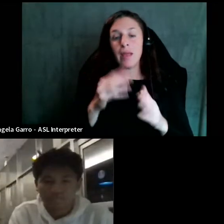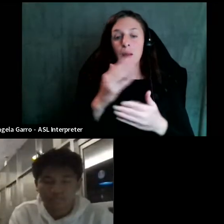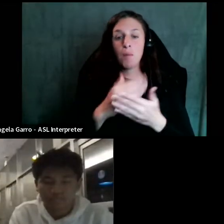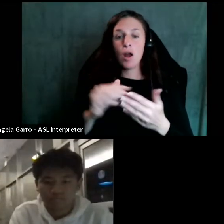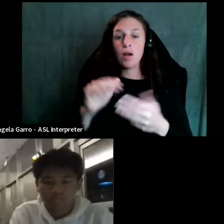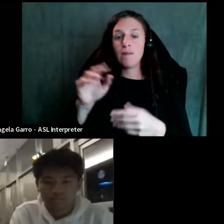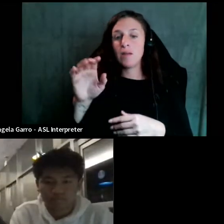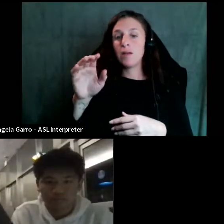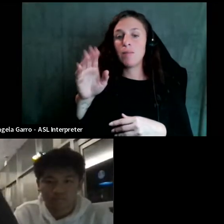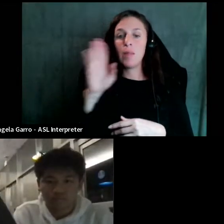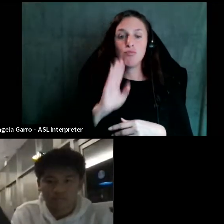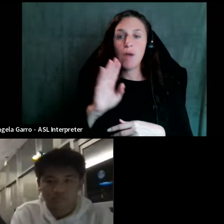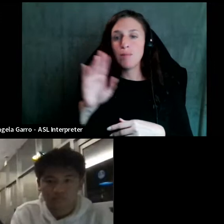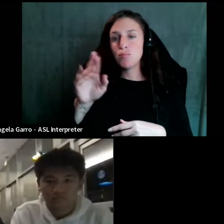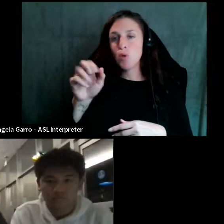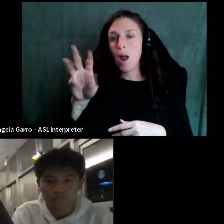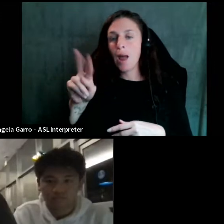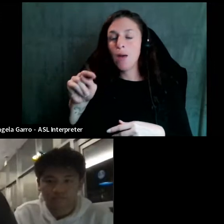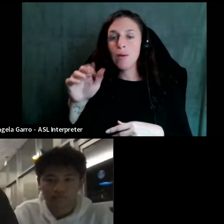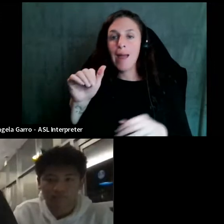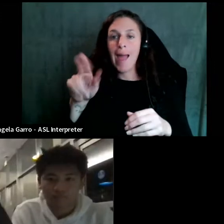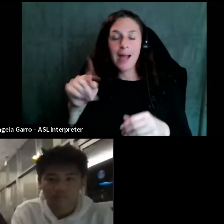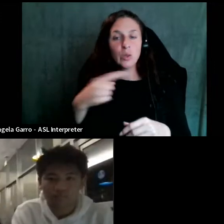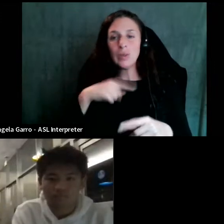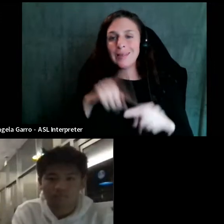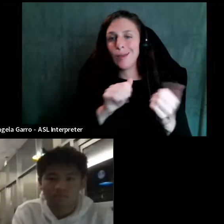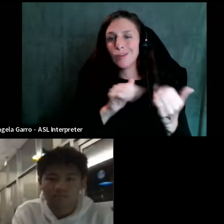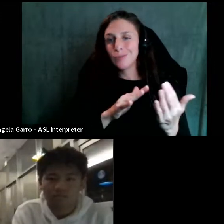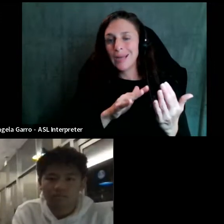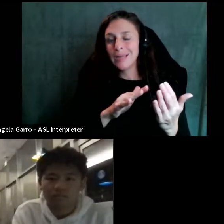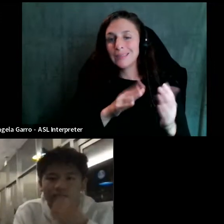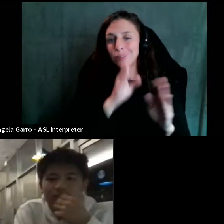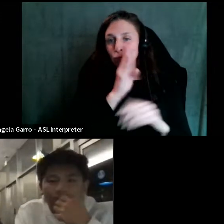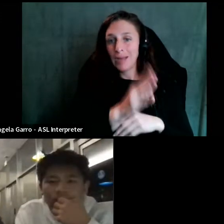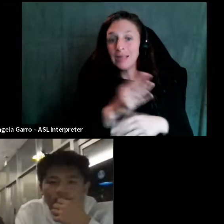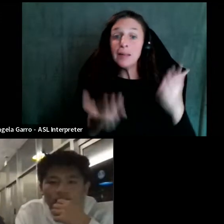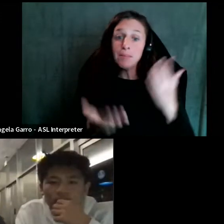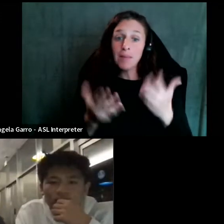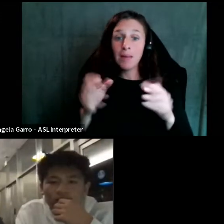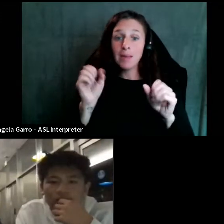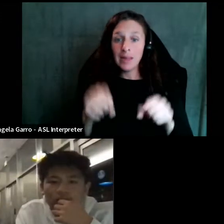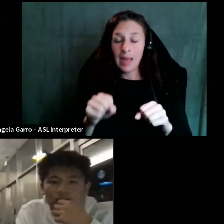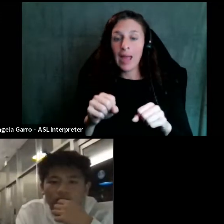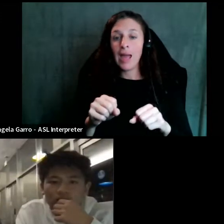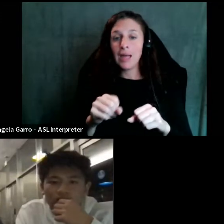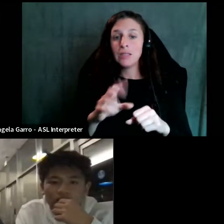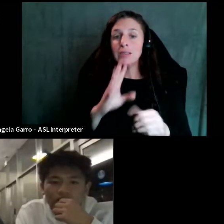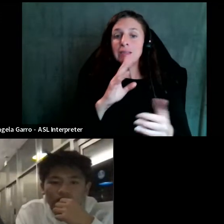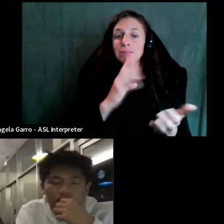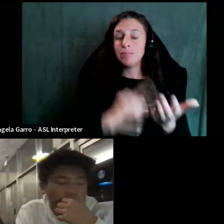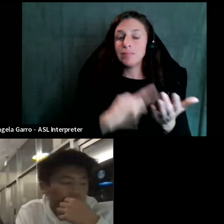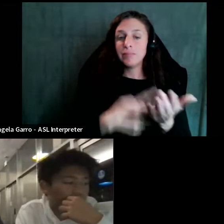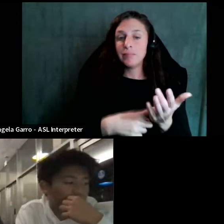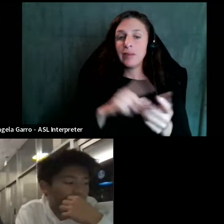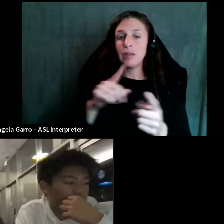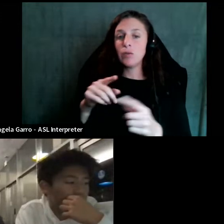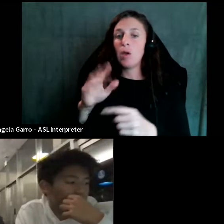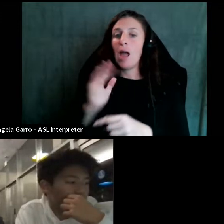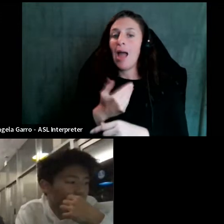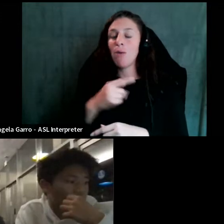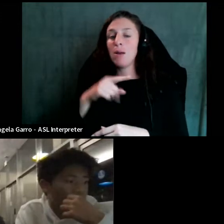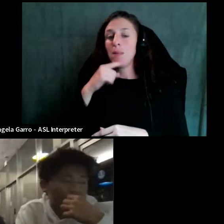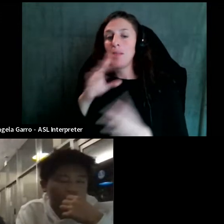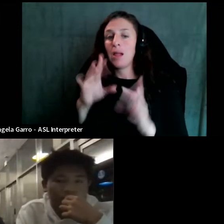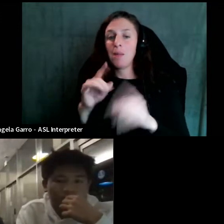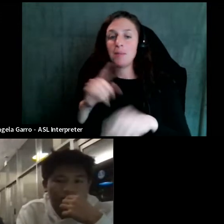we are not allowed to address directly. We might be able to do it during our public comment time that we have, that's part of our meeting, but we